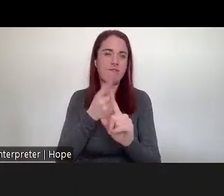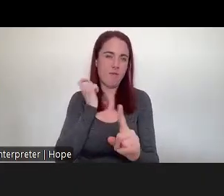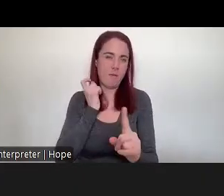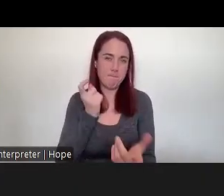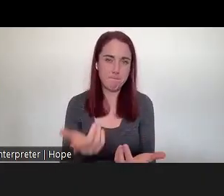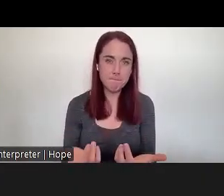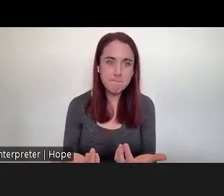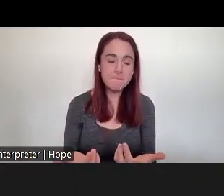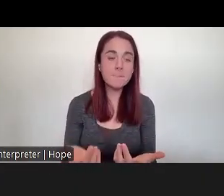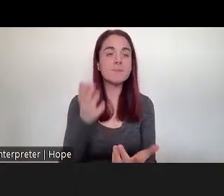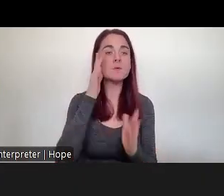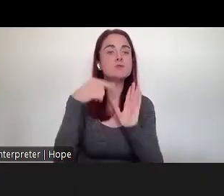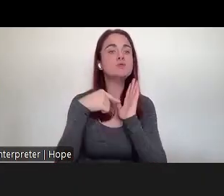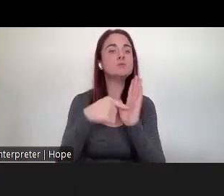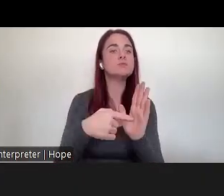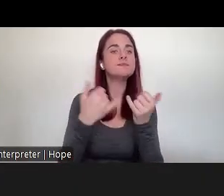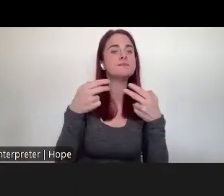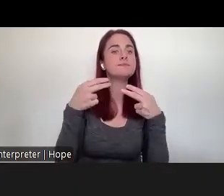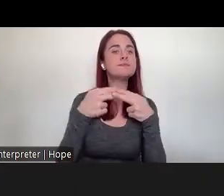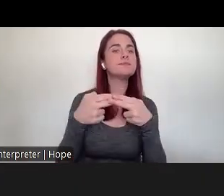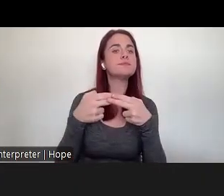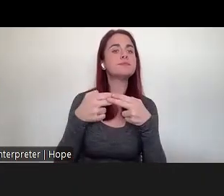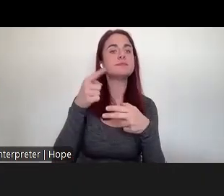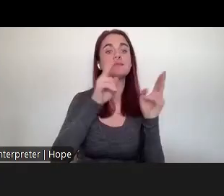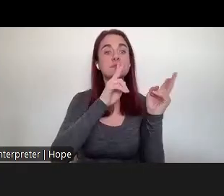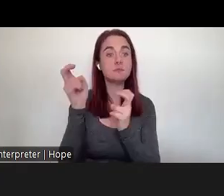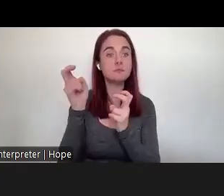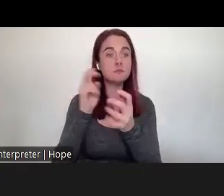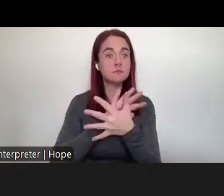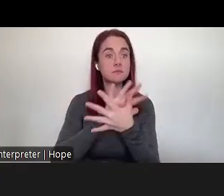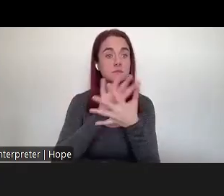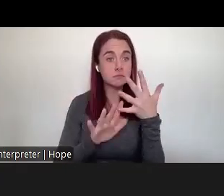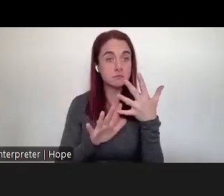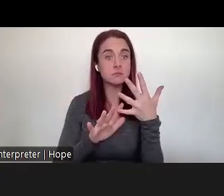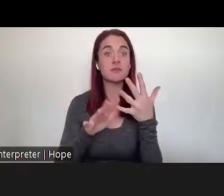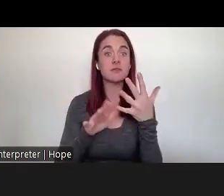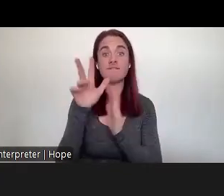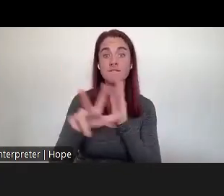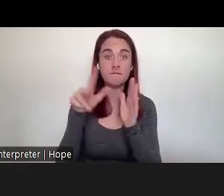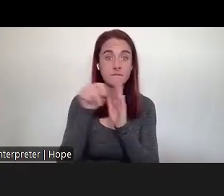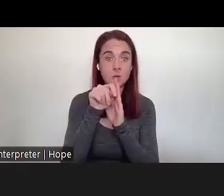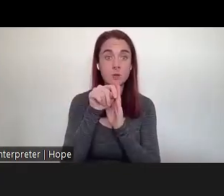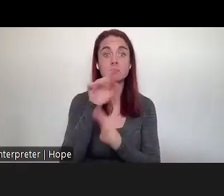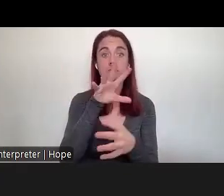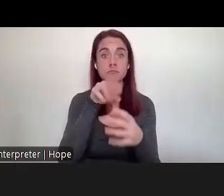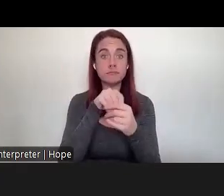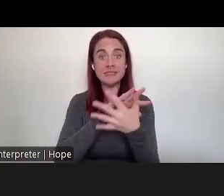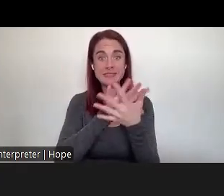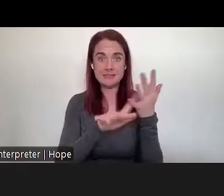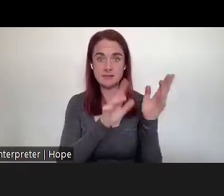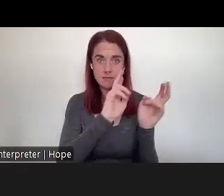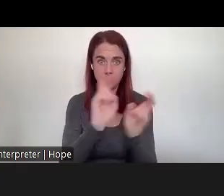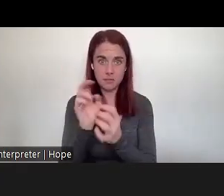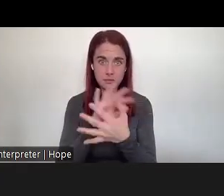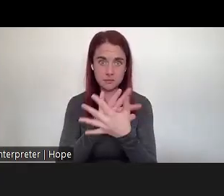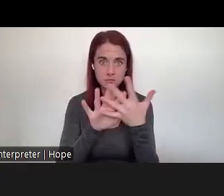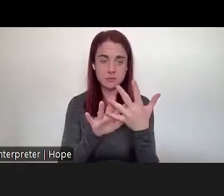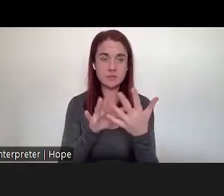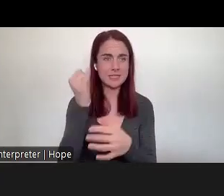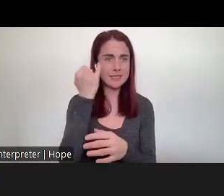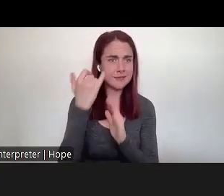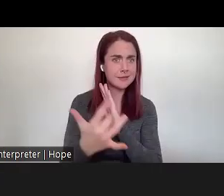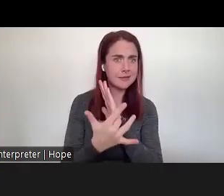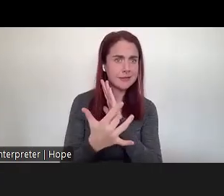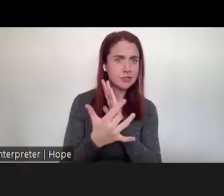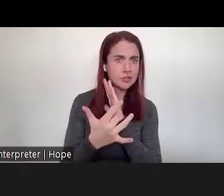So I will show you on the next slide the topics that the videos cover. And if technology is